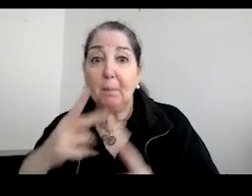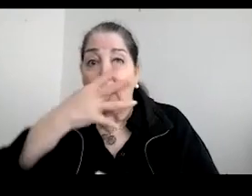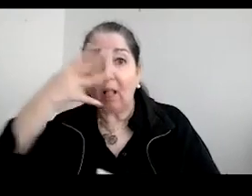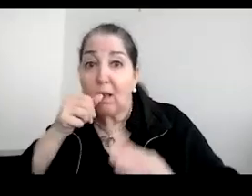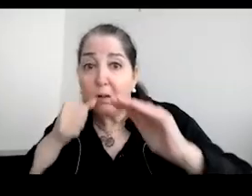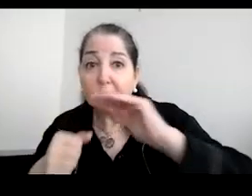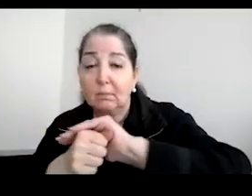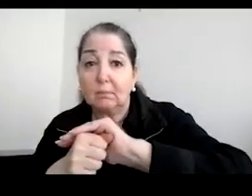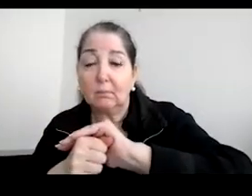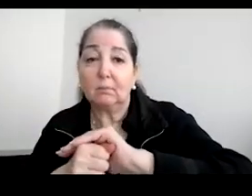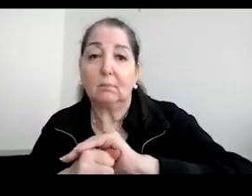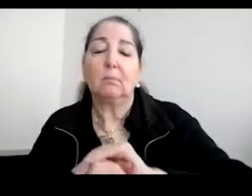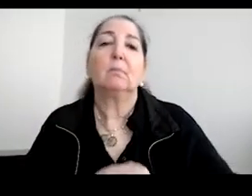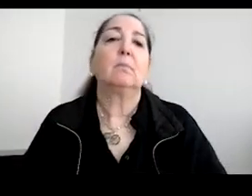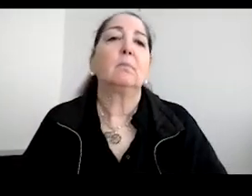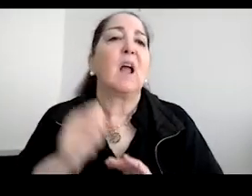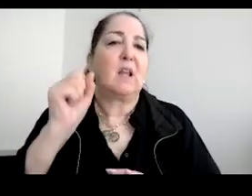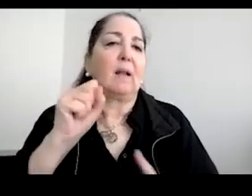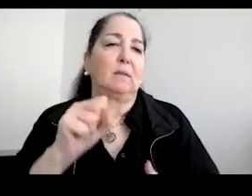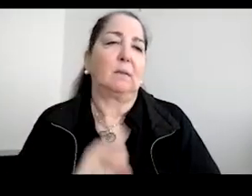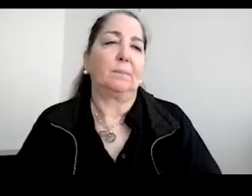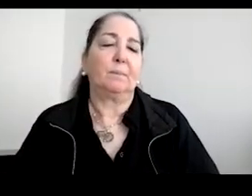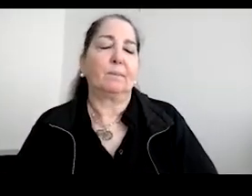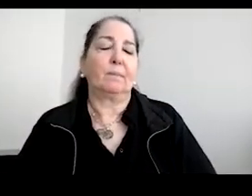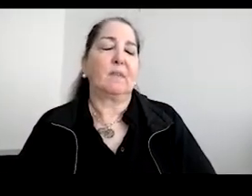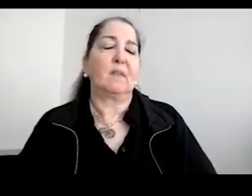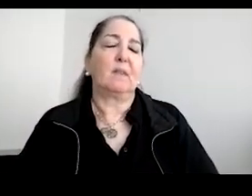Yes. So those, right. So that's not broken down by